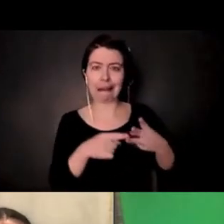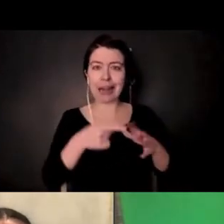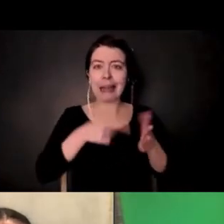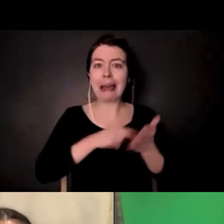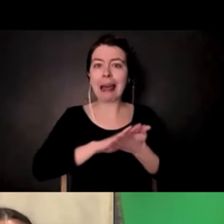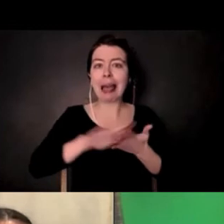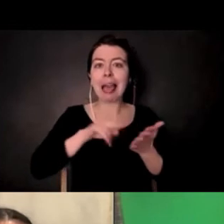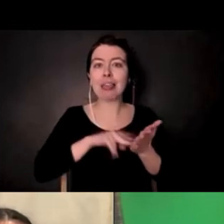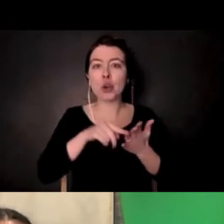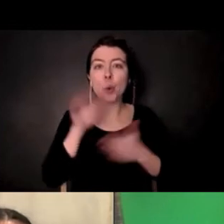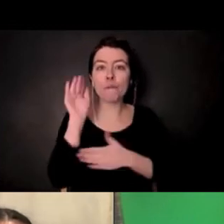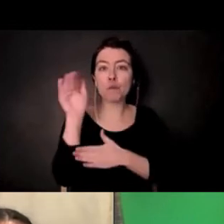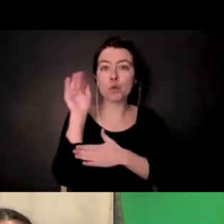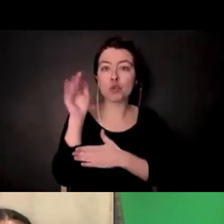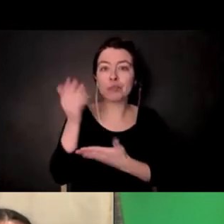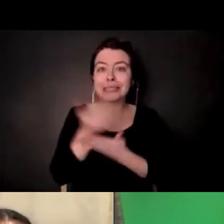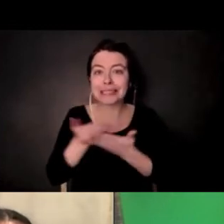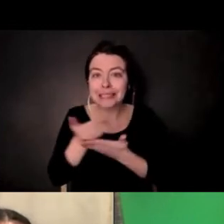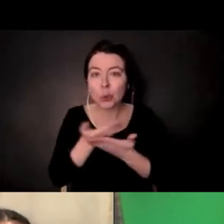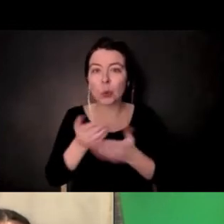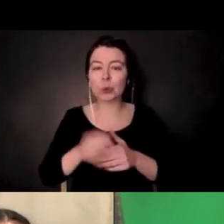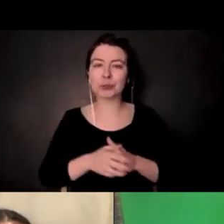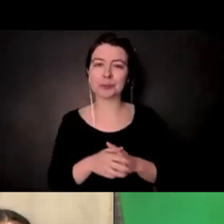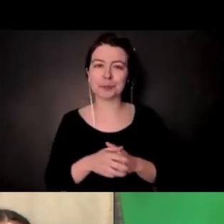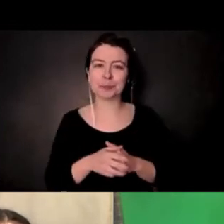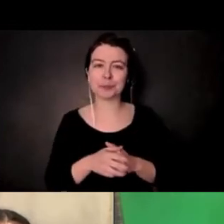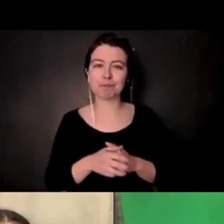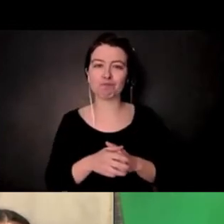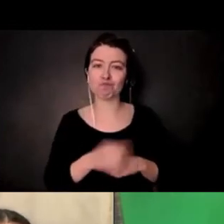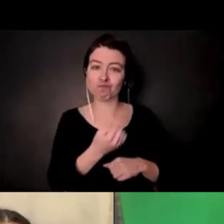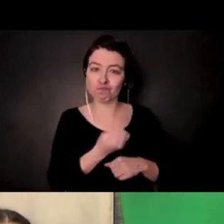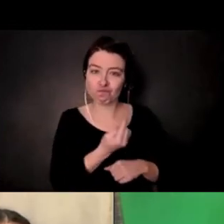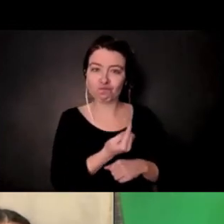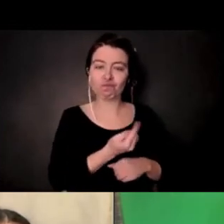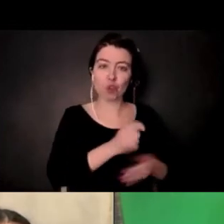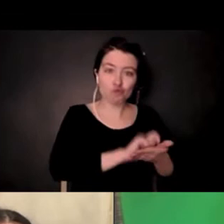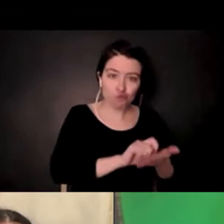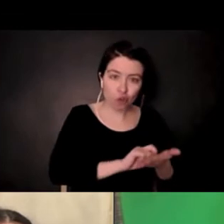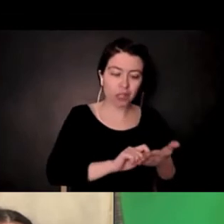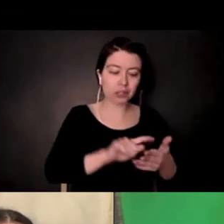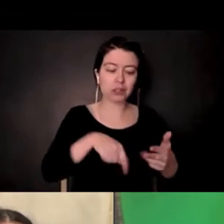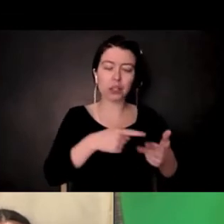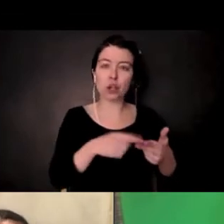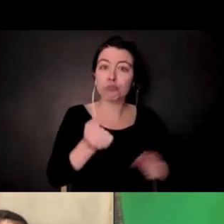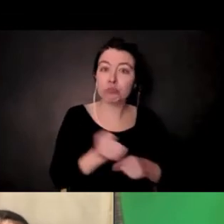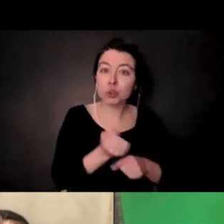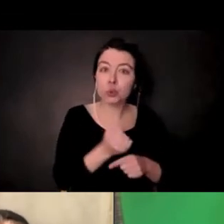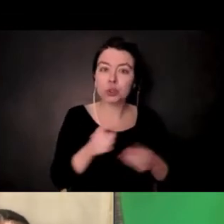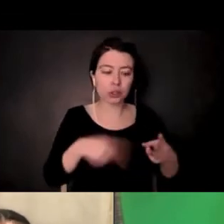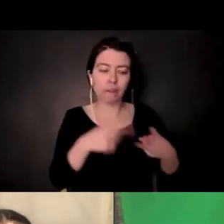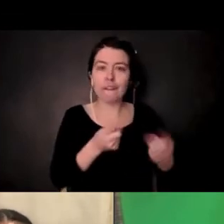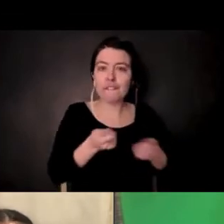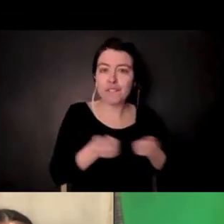making. Priya writes, produces, and facilitates. Her research interests are broadly in